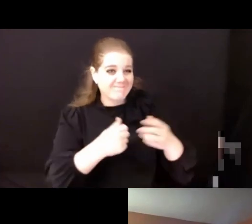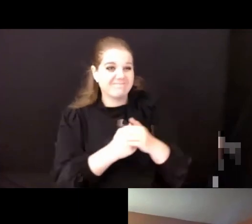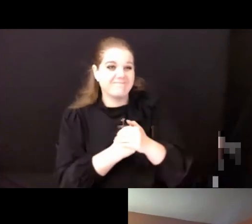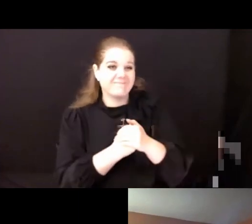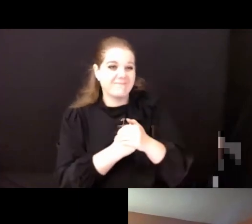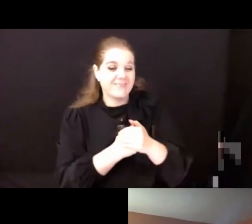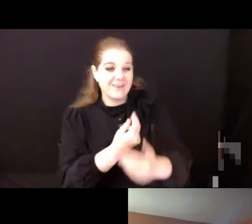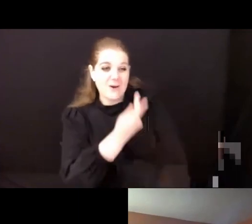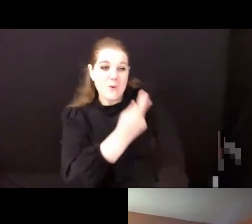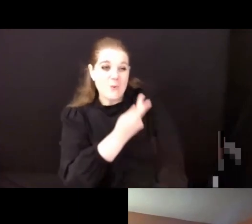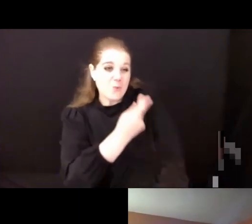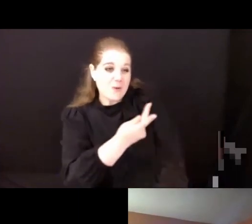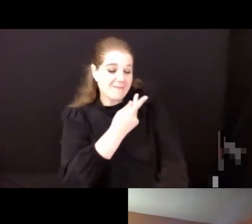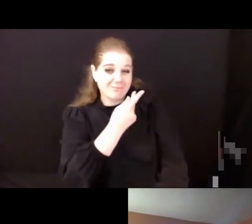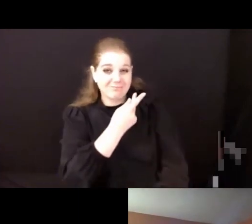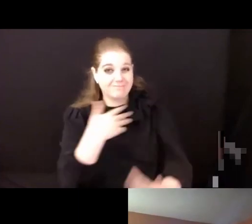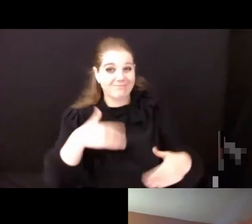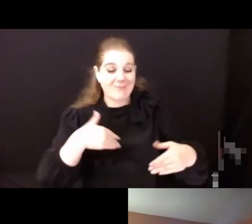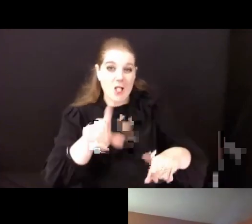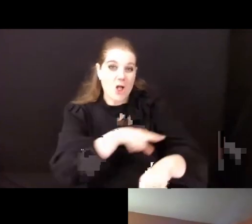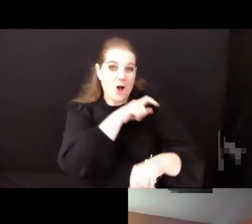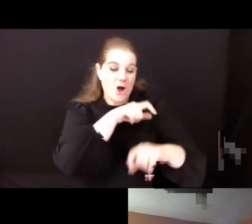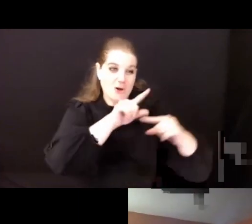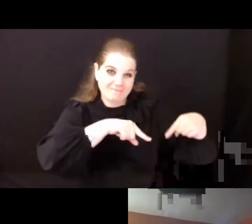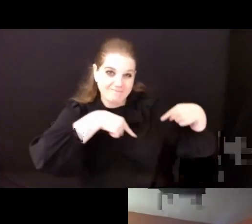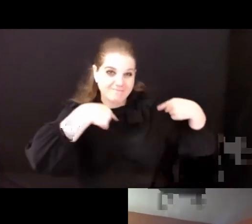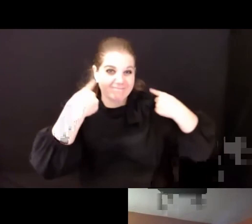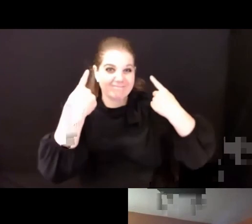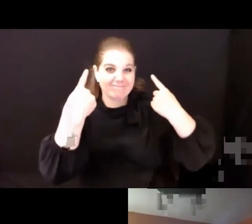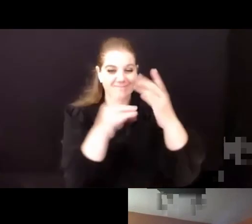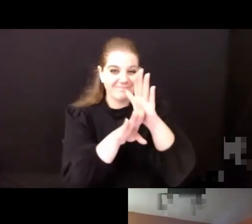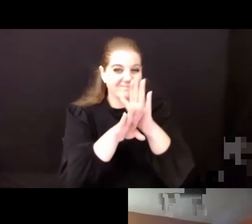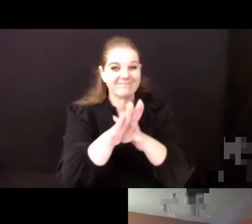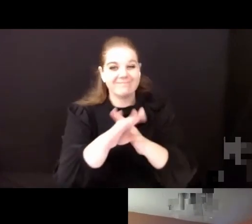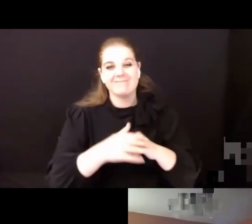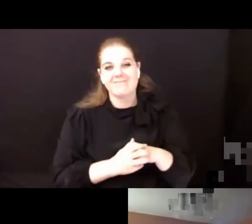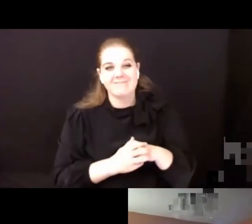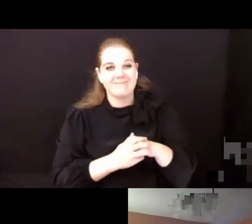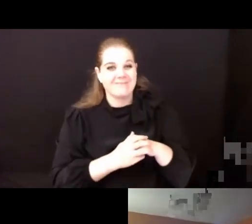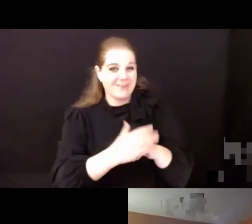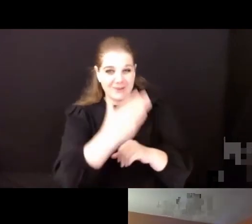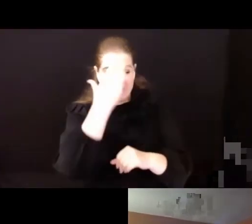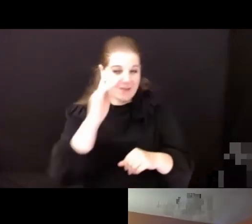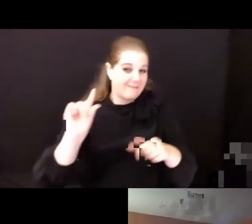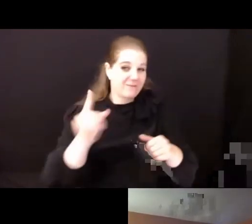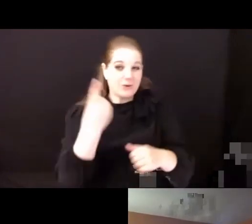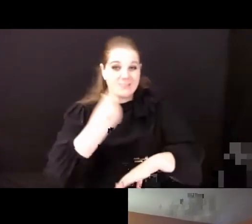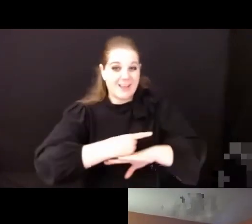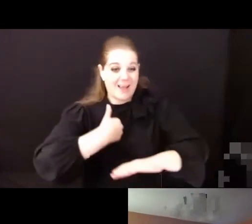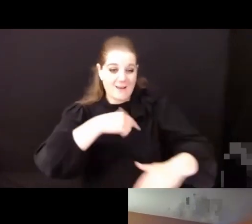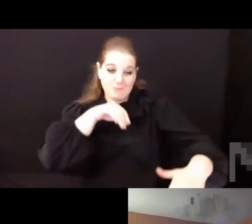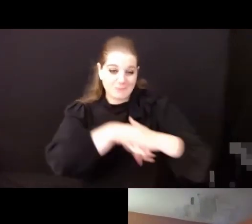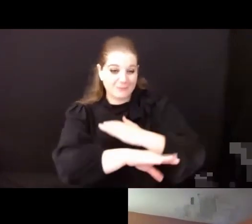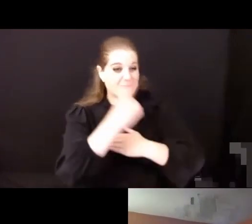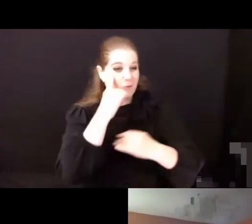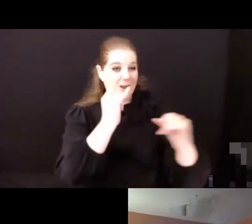a long way, both of us, Yes. since that first day I walked in for my interview with